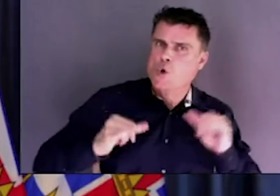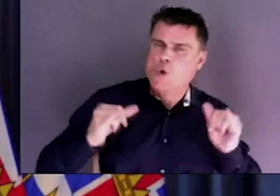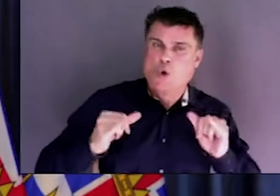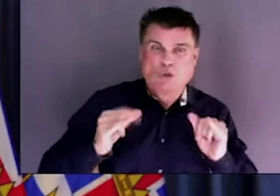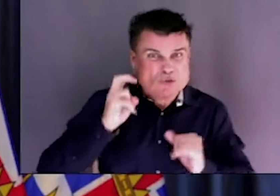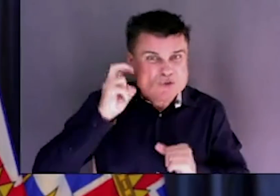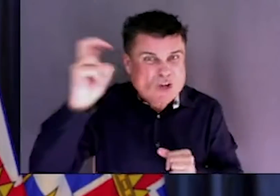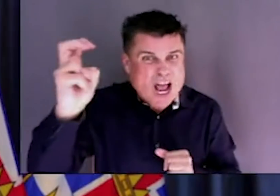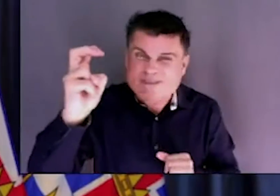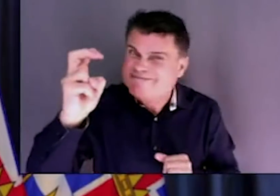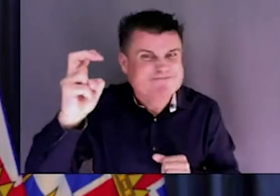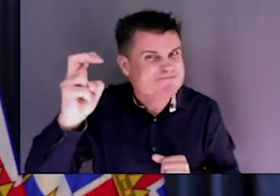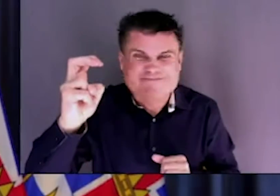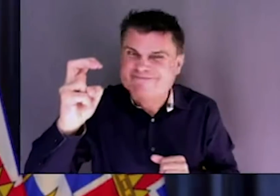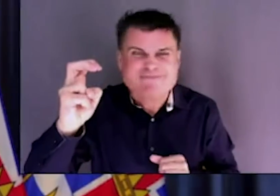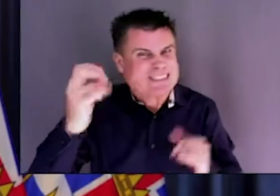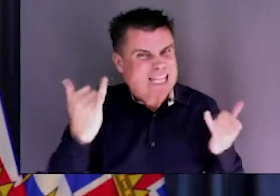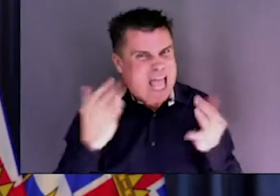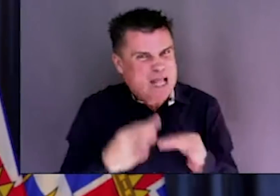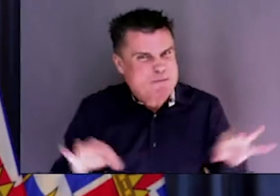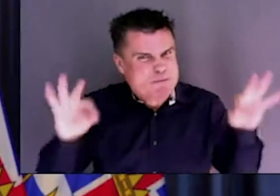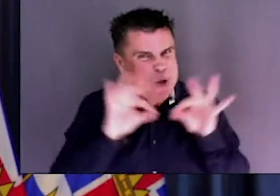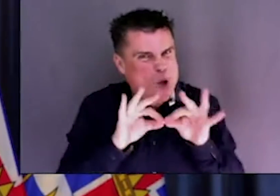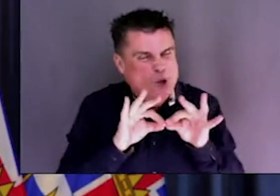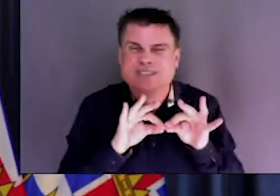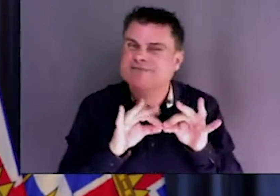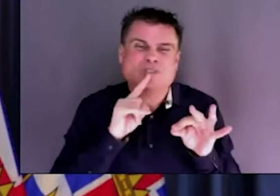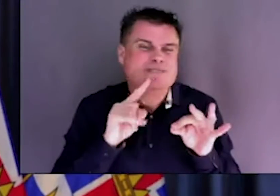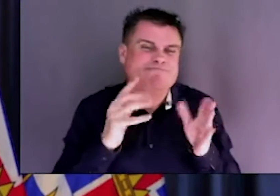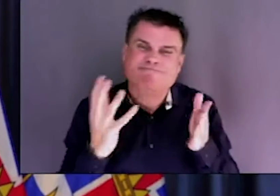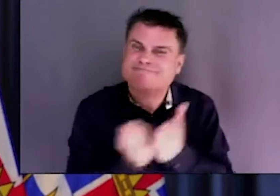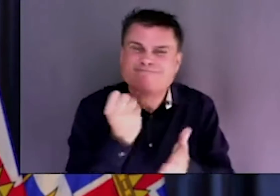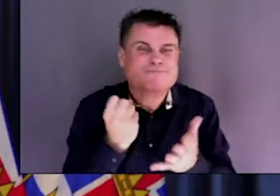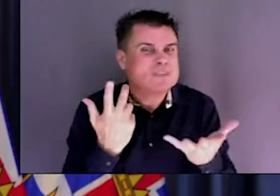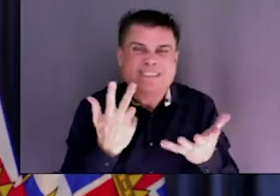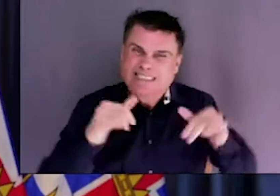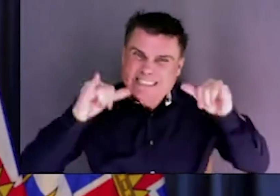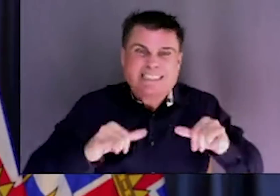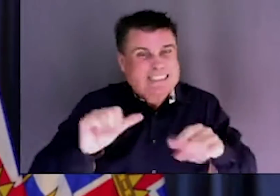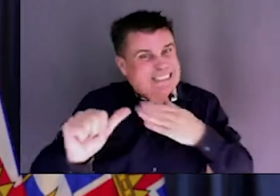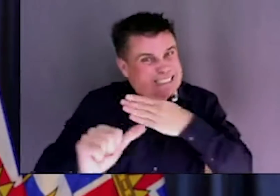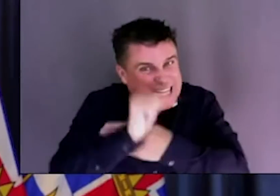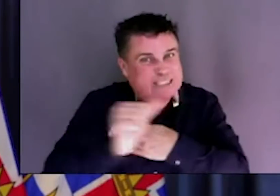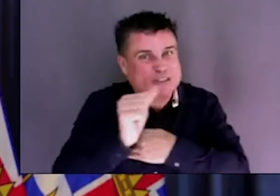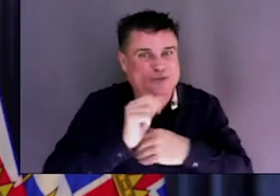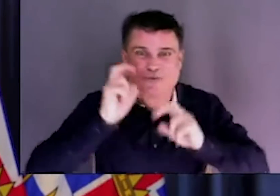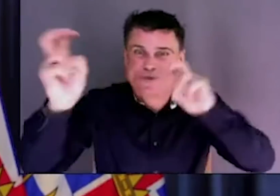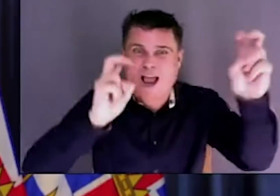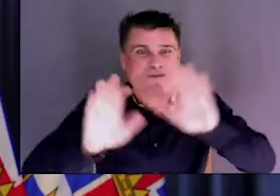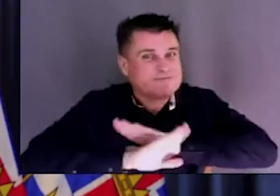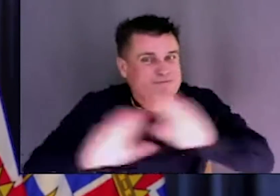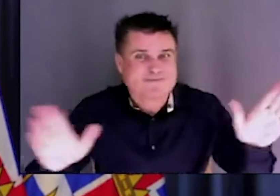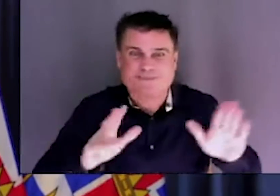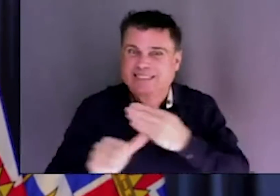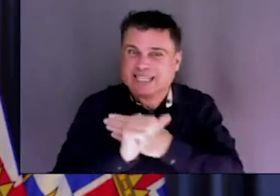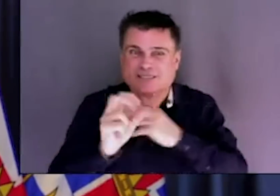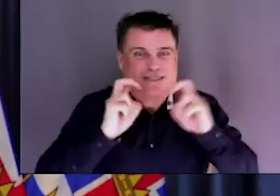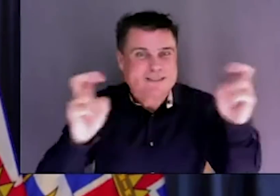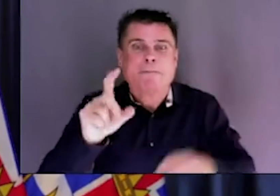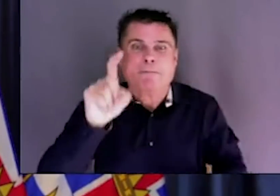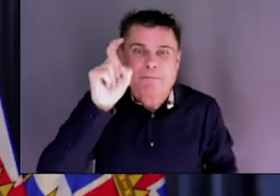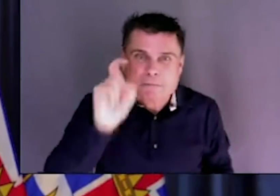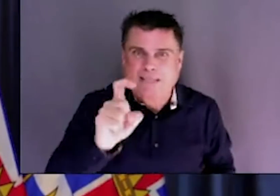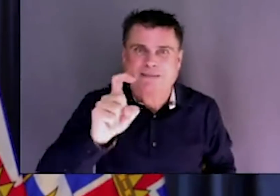to COVID-19. It's absolutely essential that we reduce our interactions with people who are not in our bubble or in our